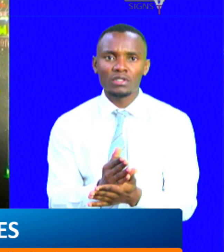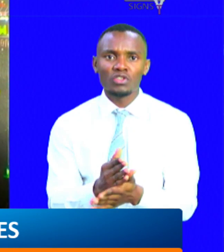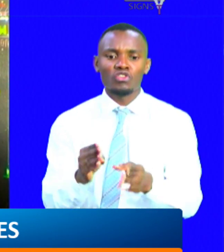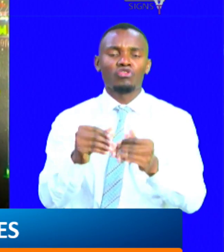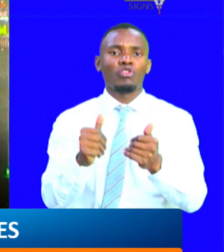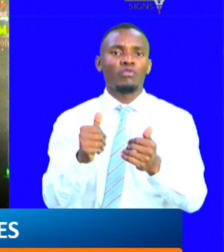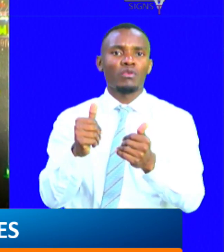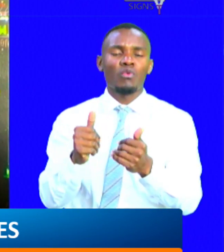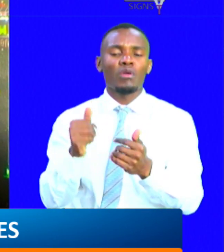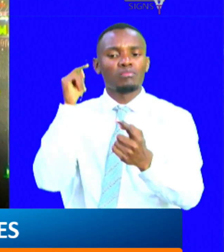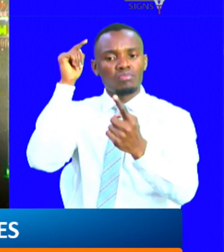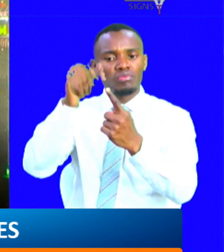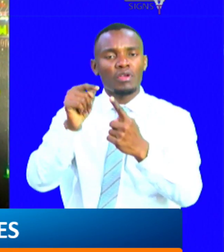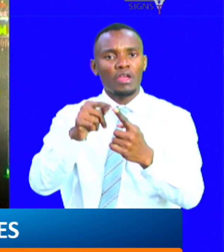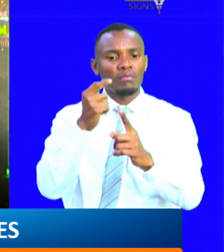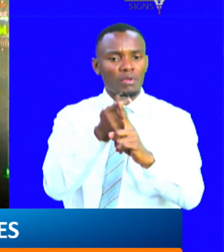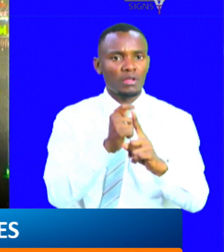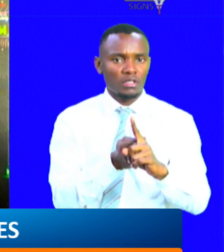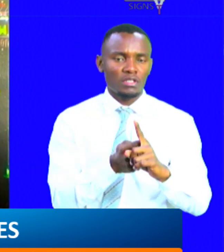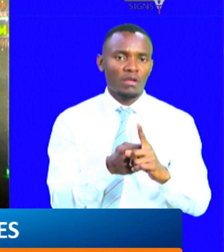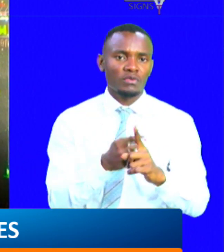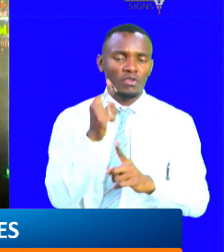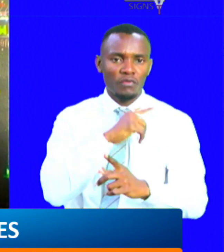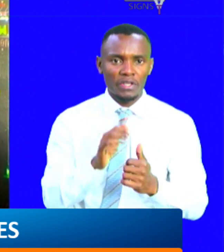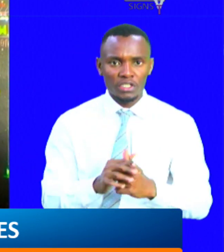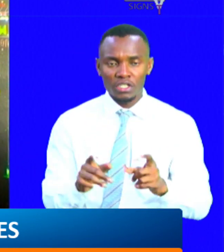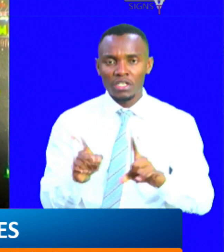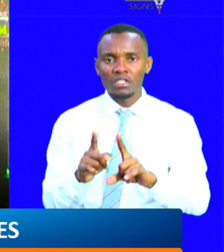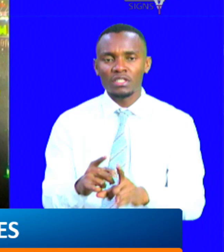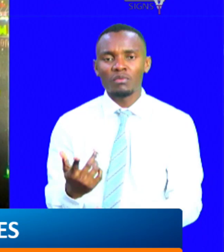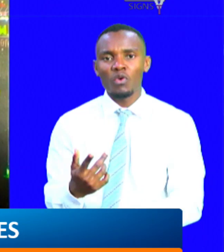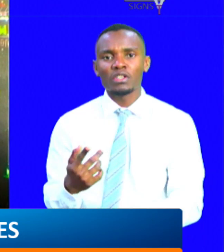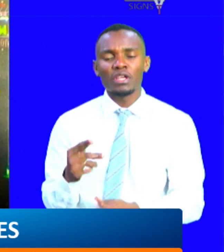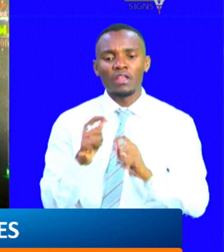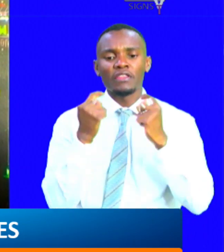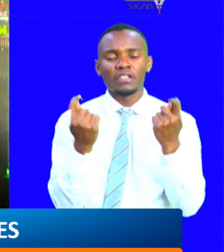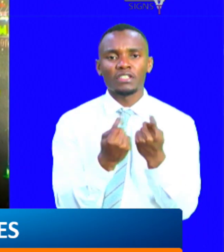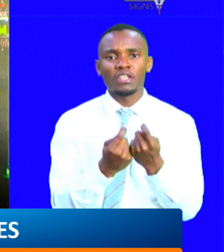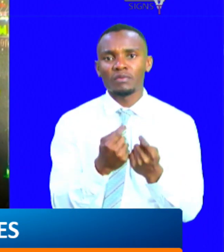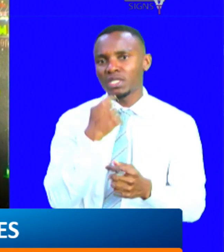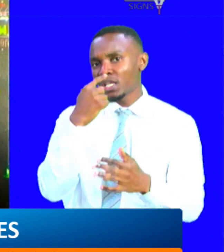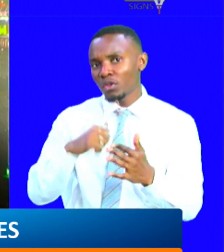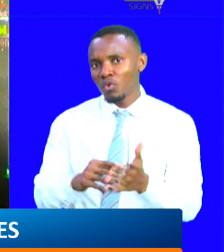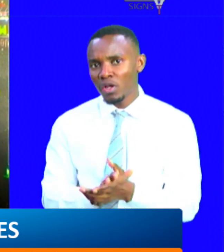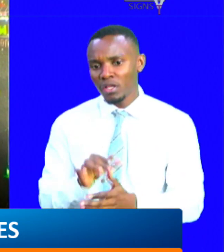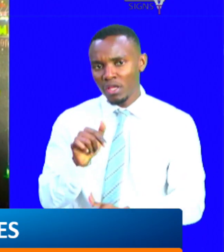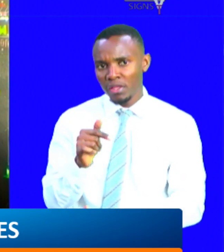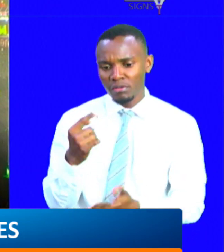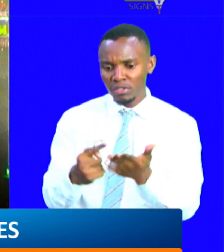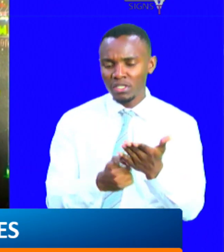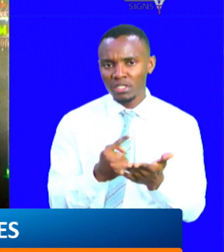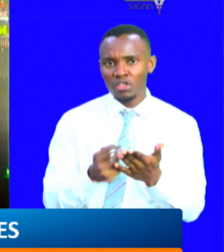terms for the talks are evident, with the technical teams co-opted in the talks set to condense all the